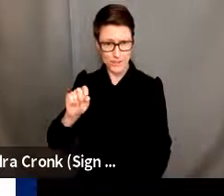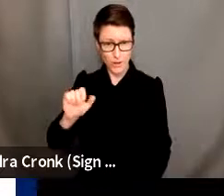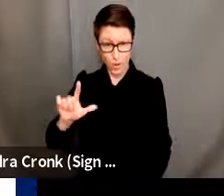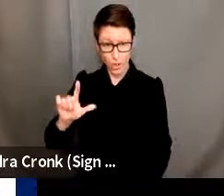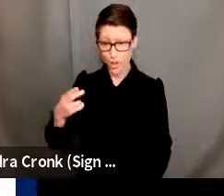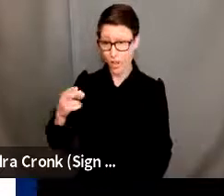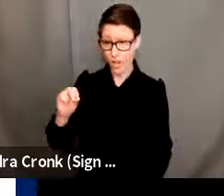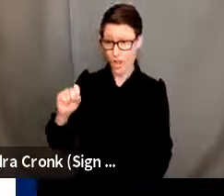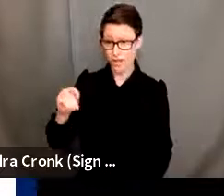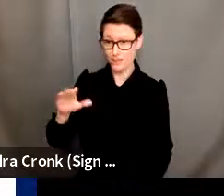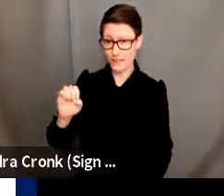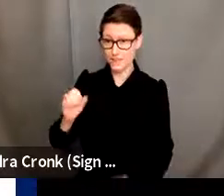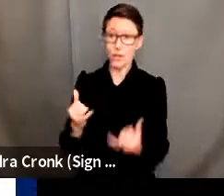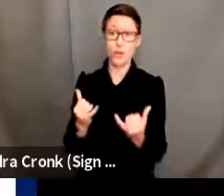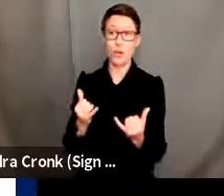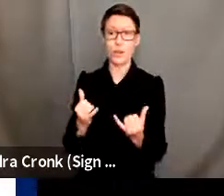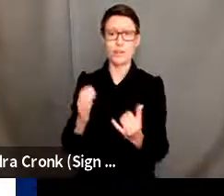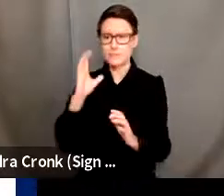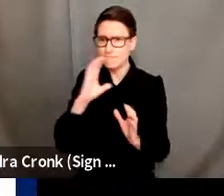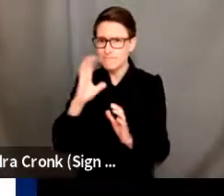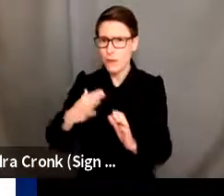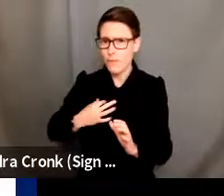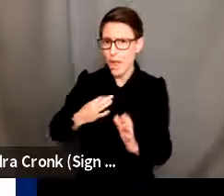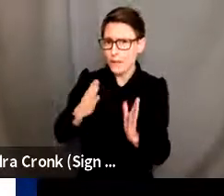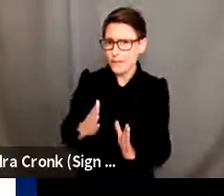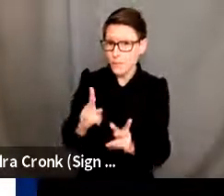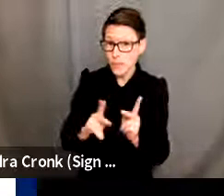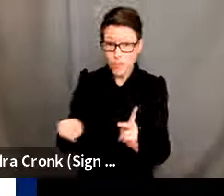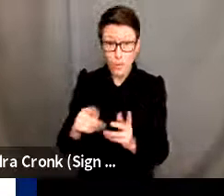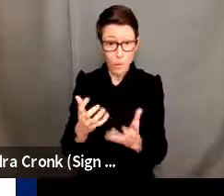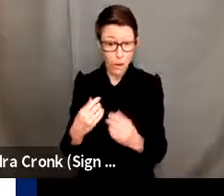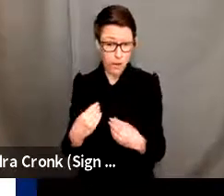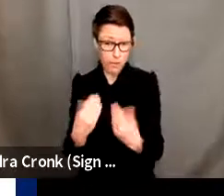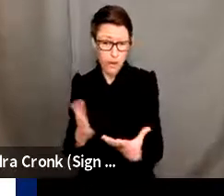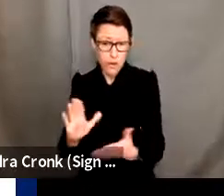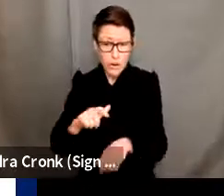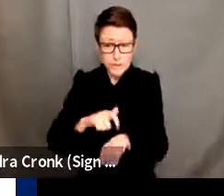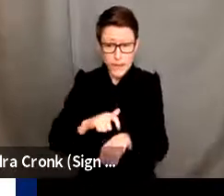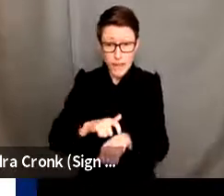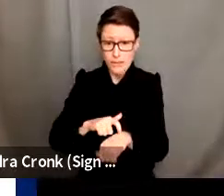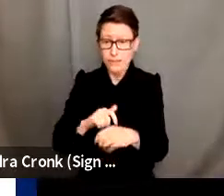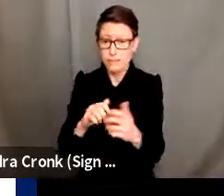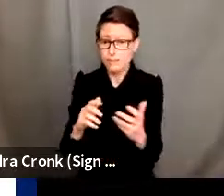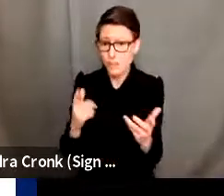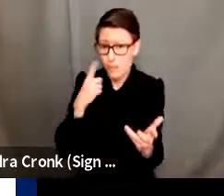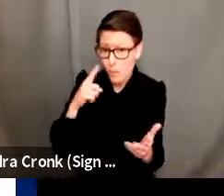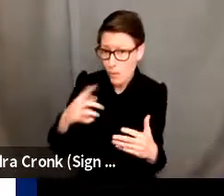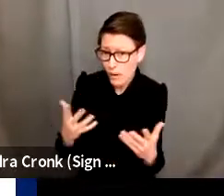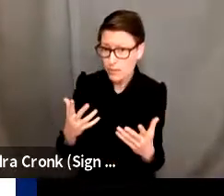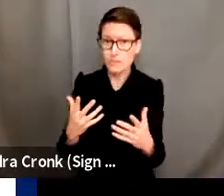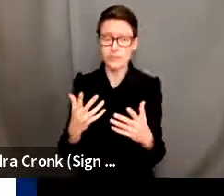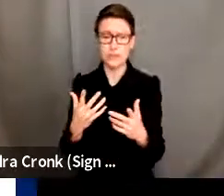seeking volunteers that would like to donate their time in providing companionship visits to our